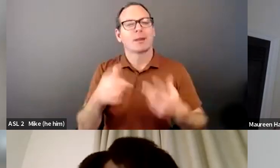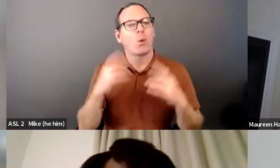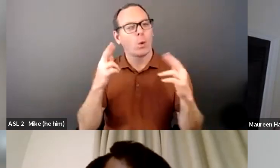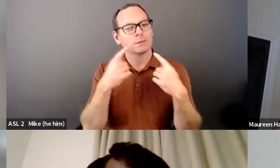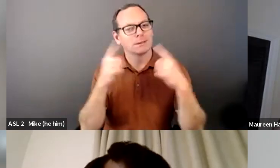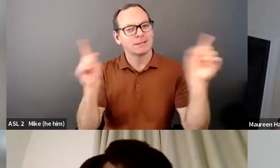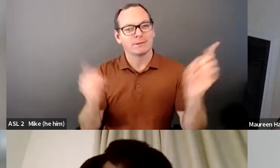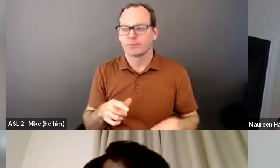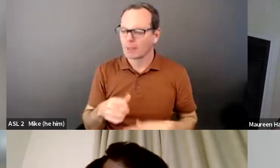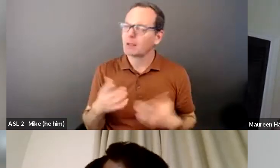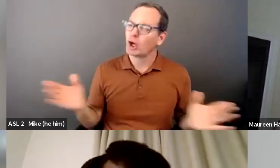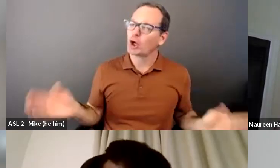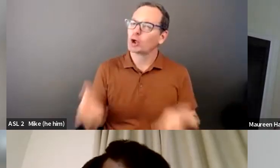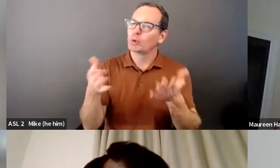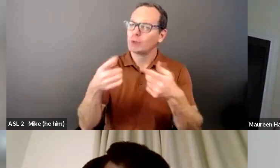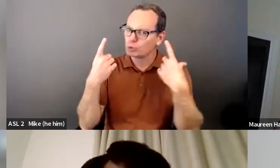work to